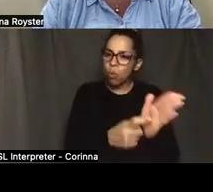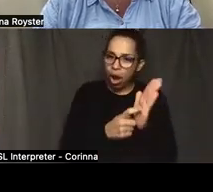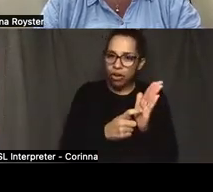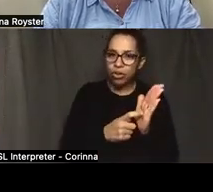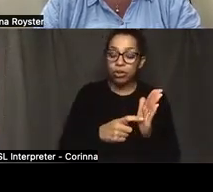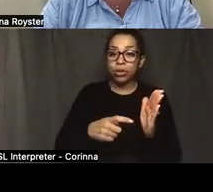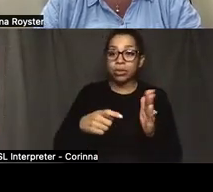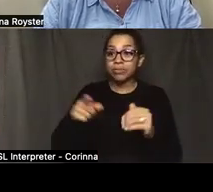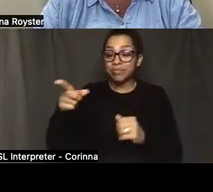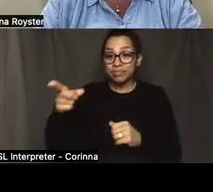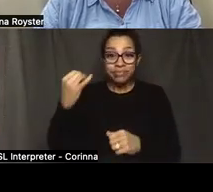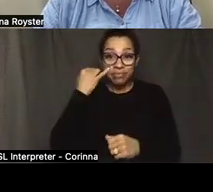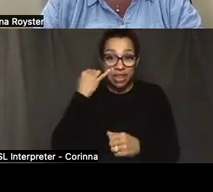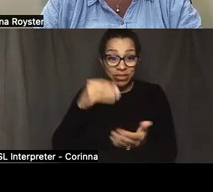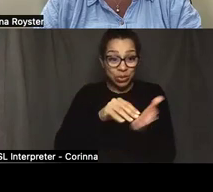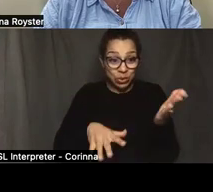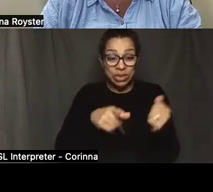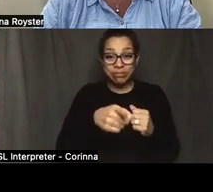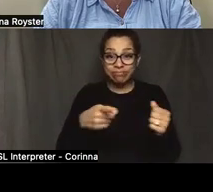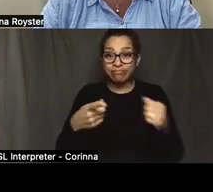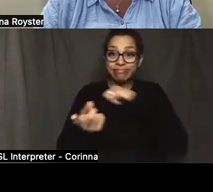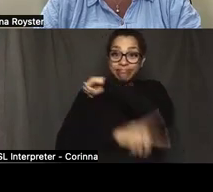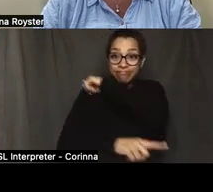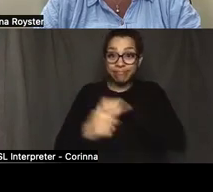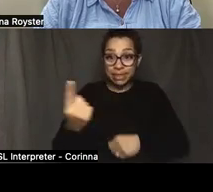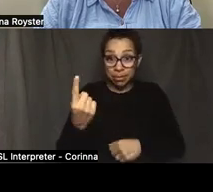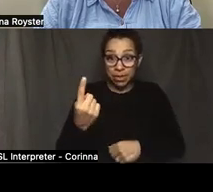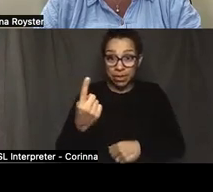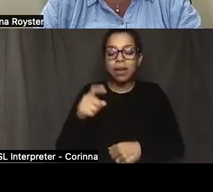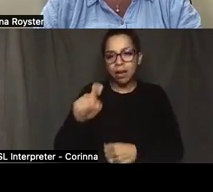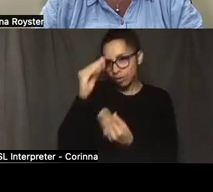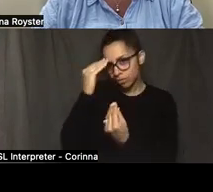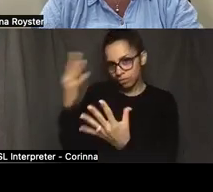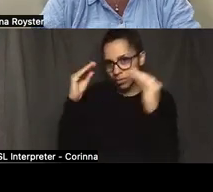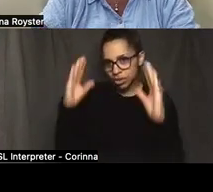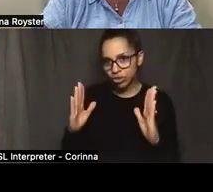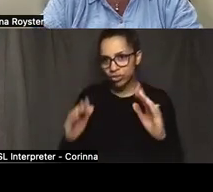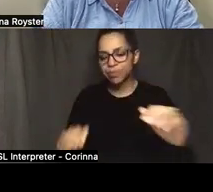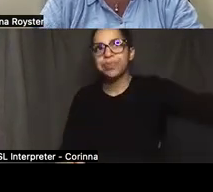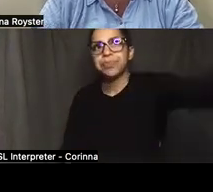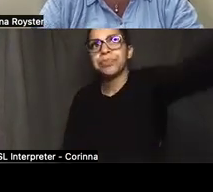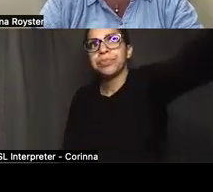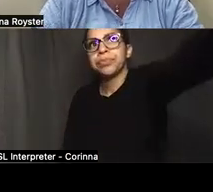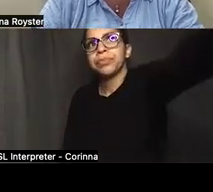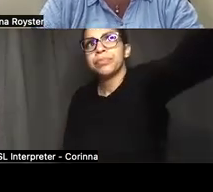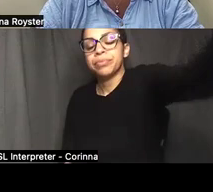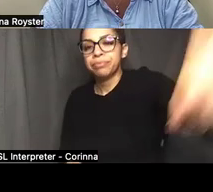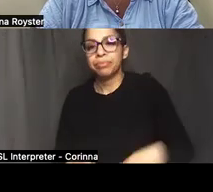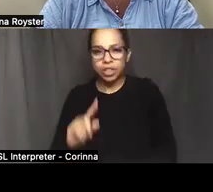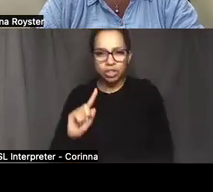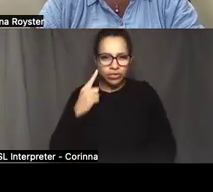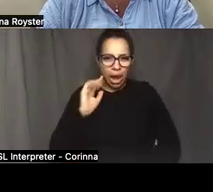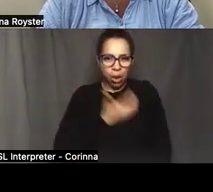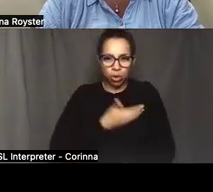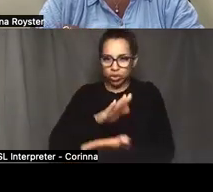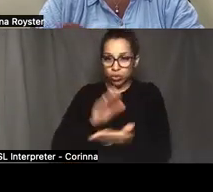student if there has been discipline issued out. Those details, though, are only available within our school information system to those that need